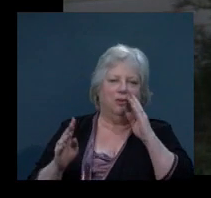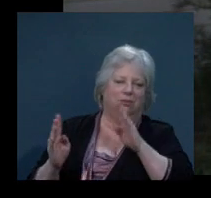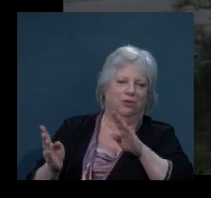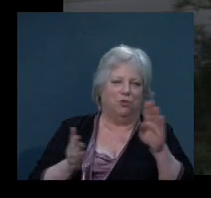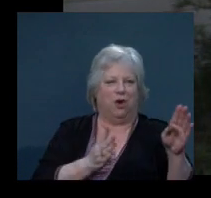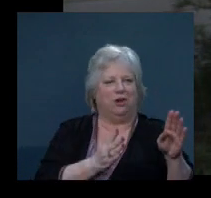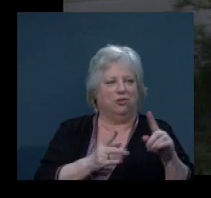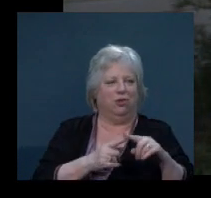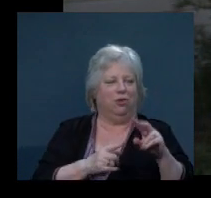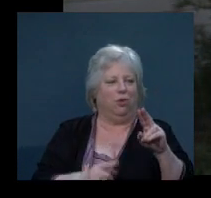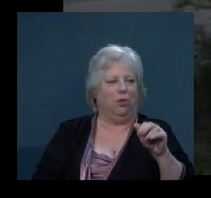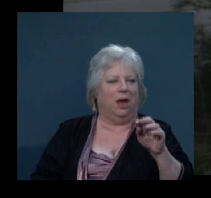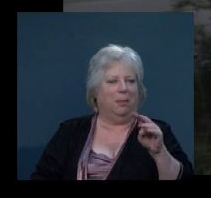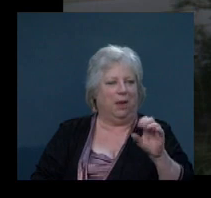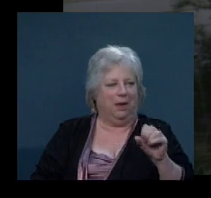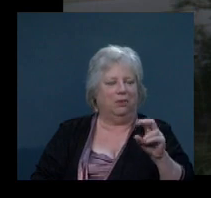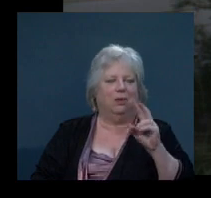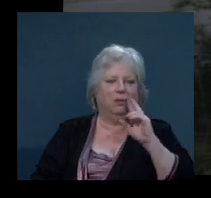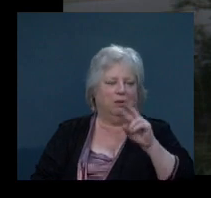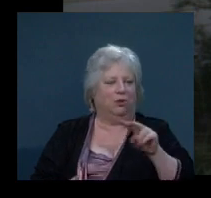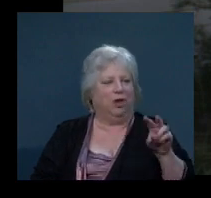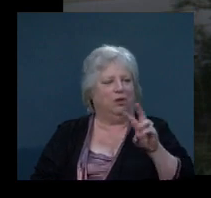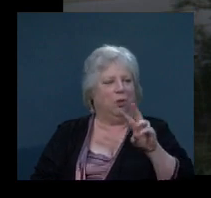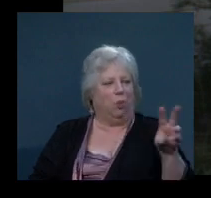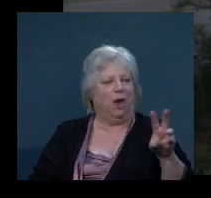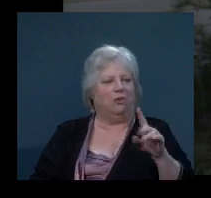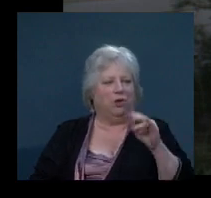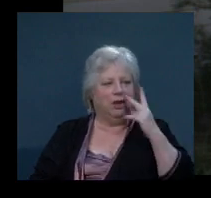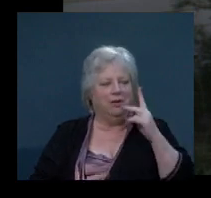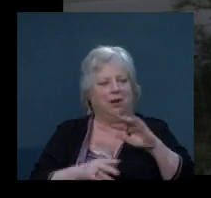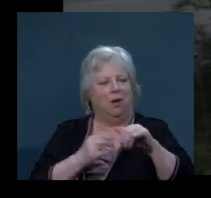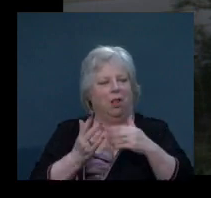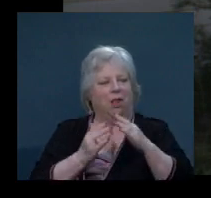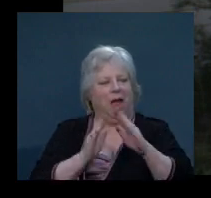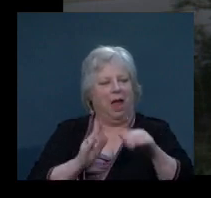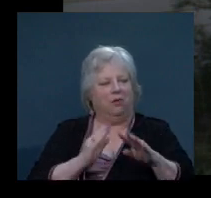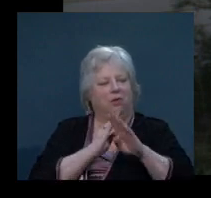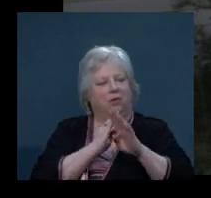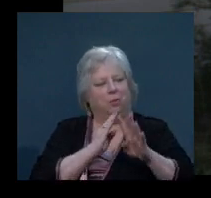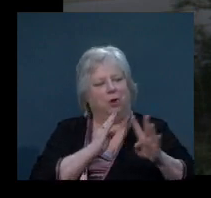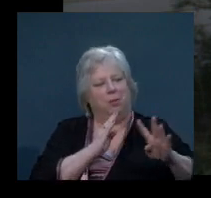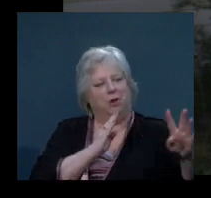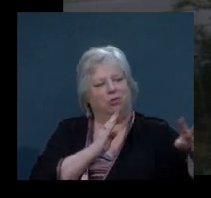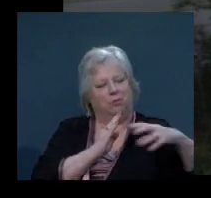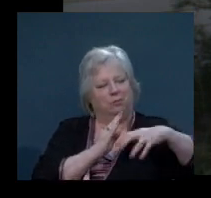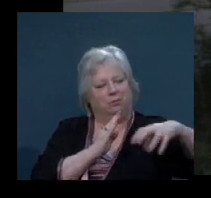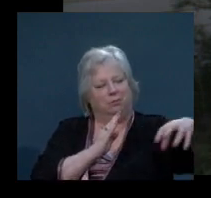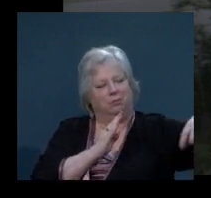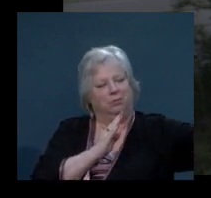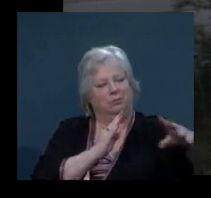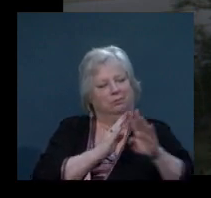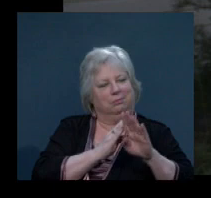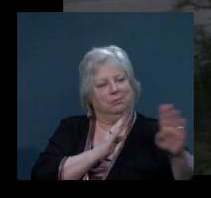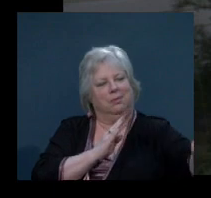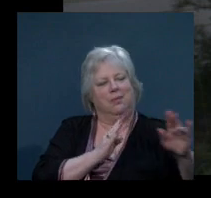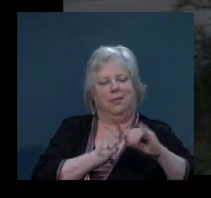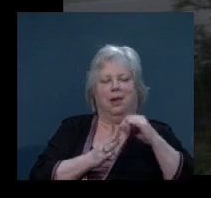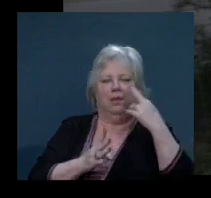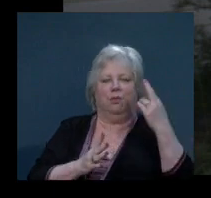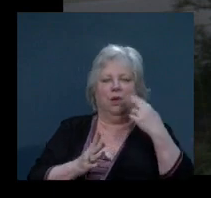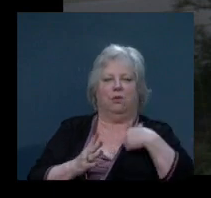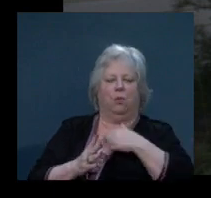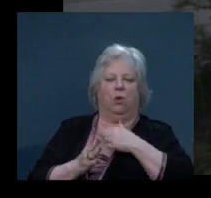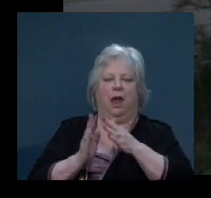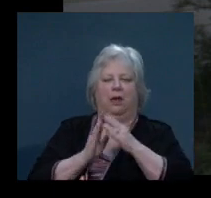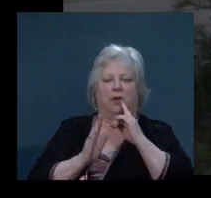direction towards UAMS, looking to the west. So as you can see, all the houses are pretty much lined up, which is why we're asking to